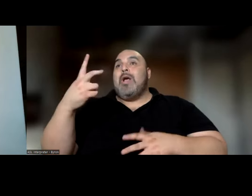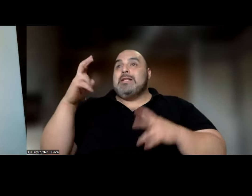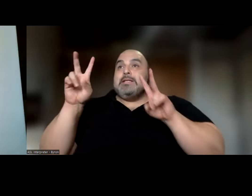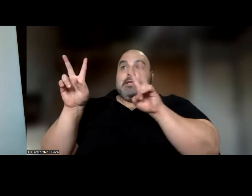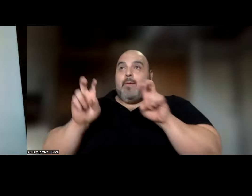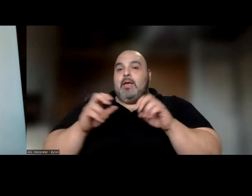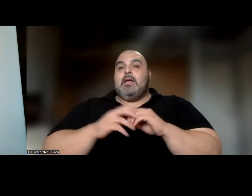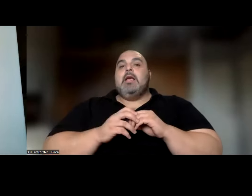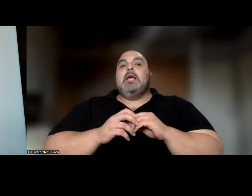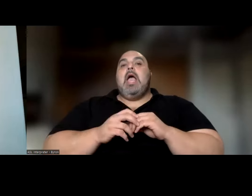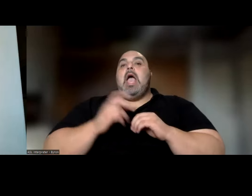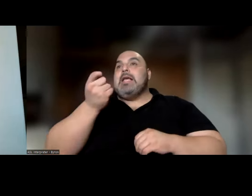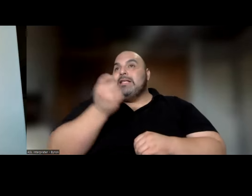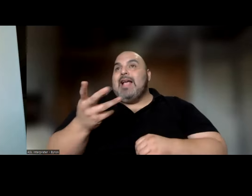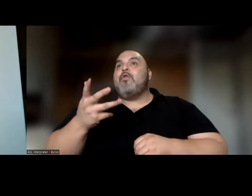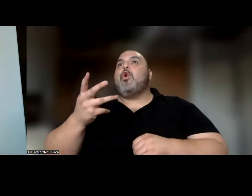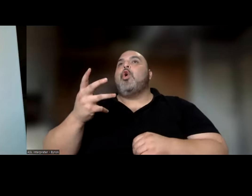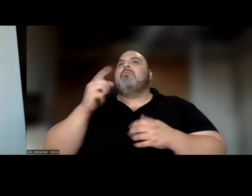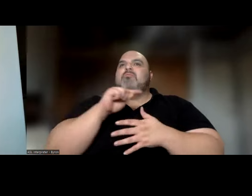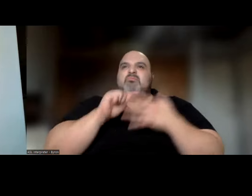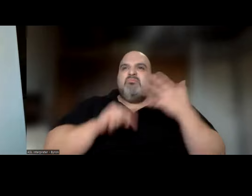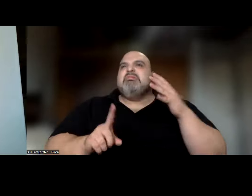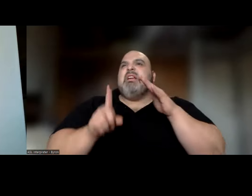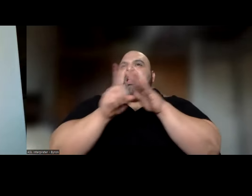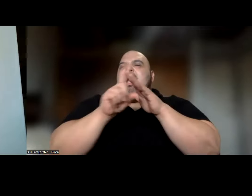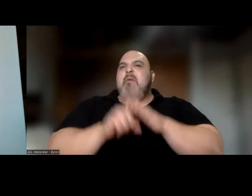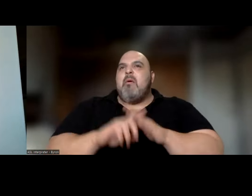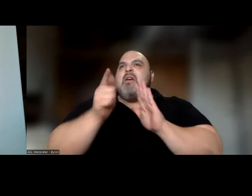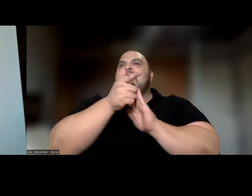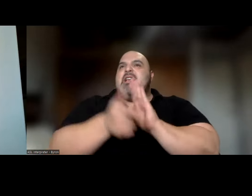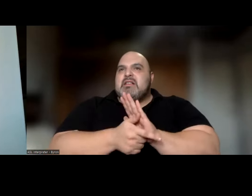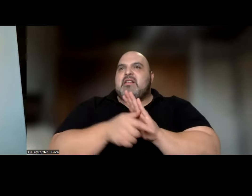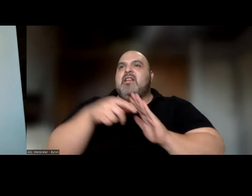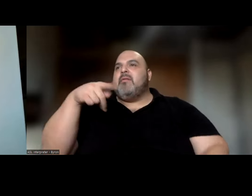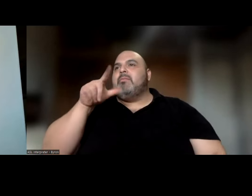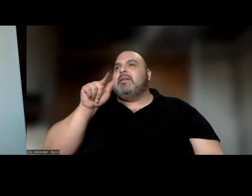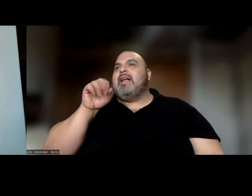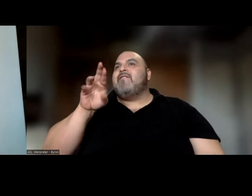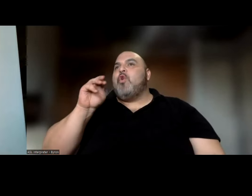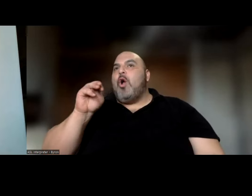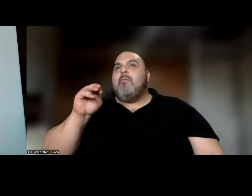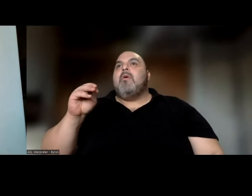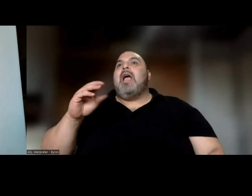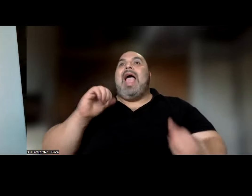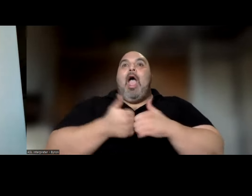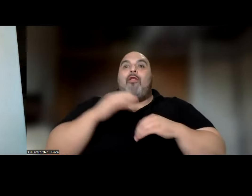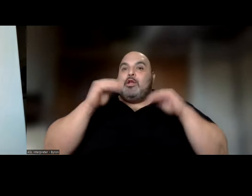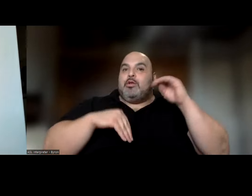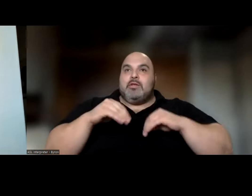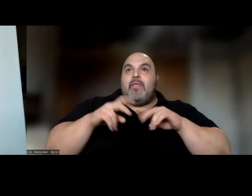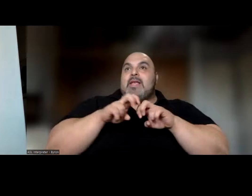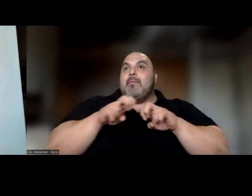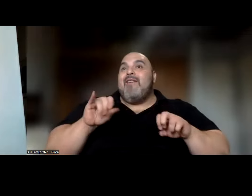then several items came up in the legislative platform, including the composition of this committee, if we want to give any